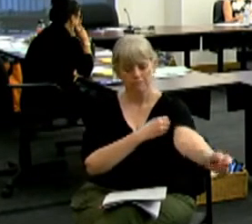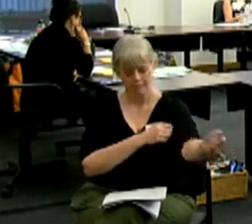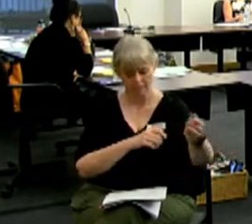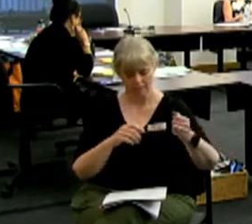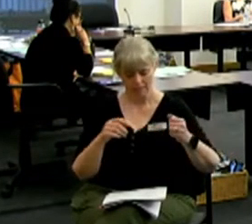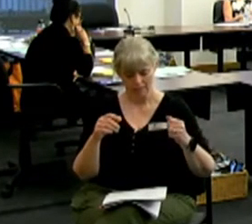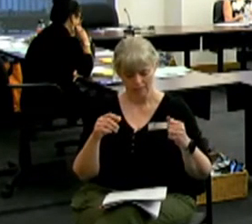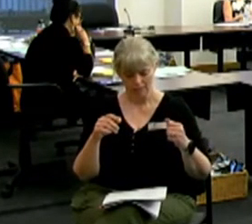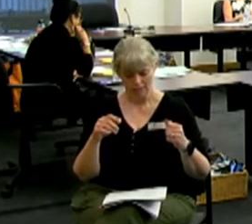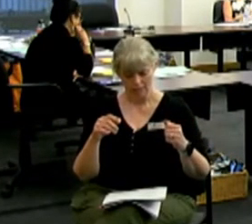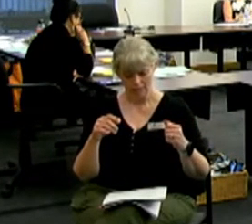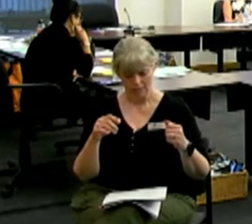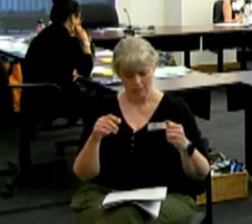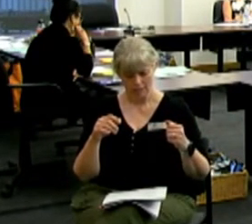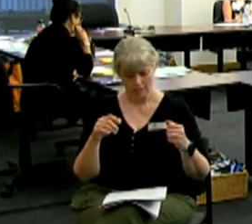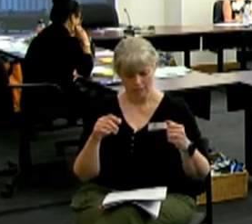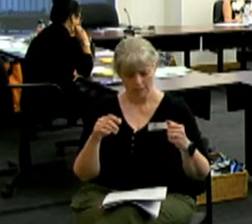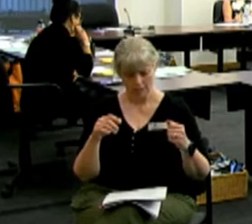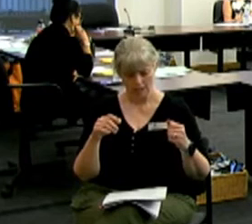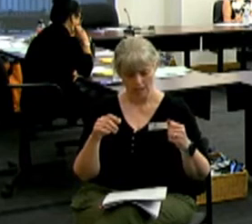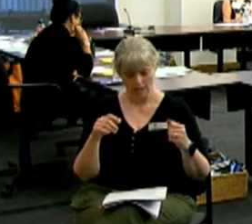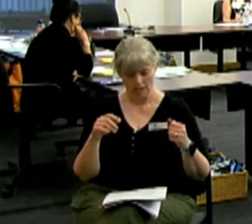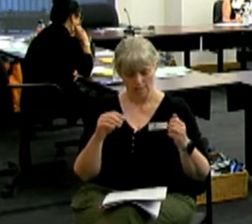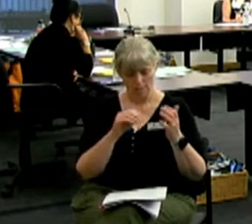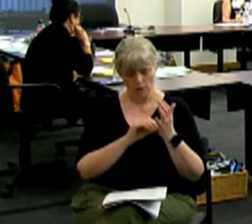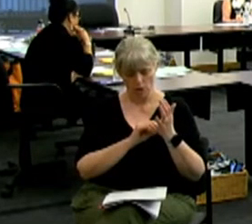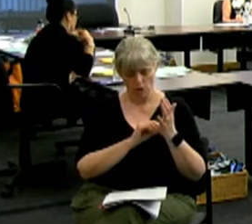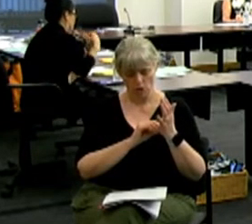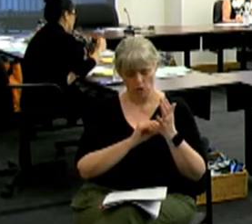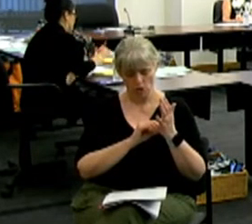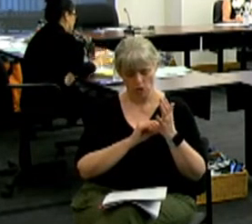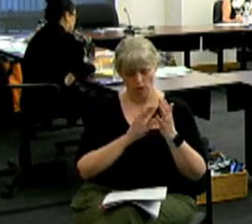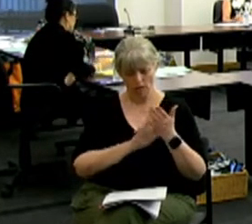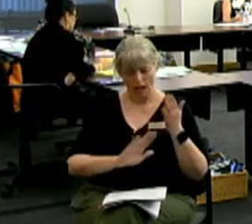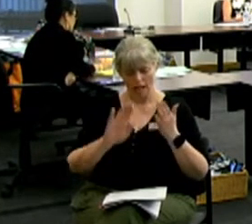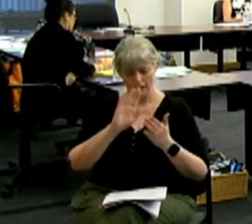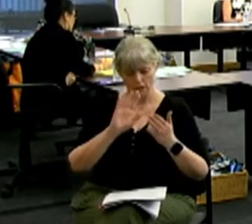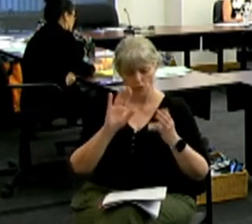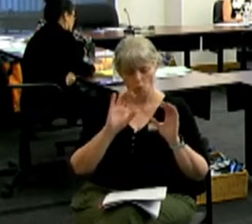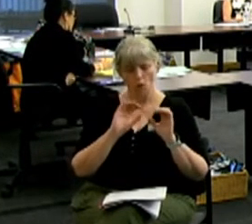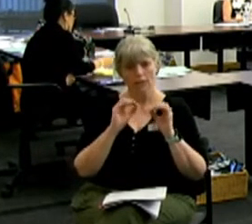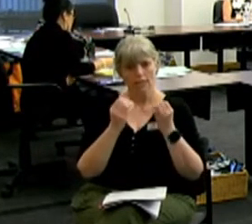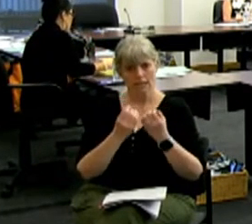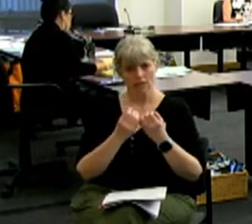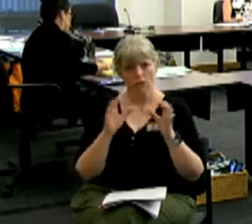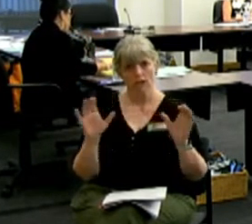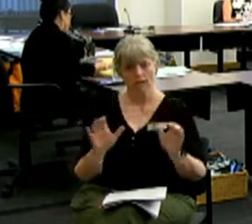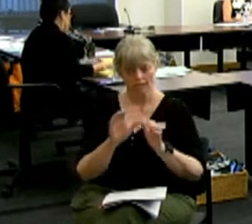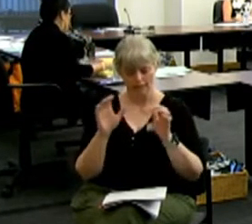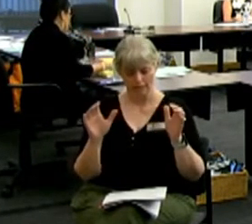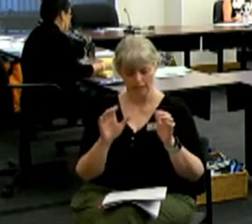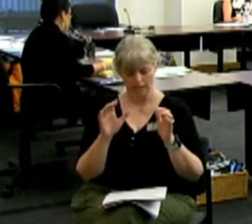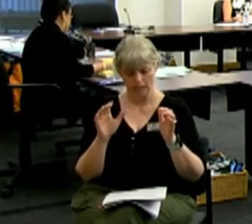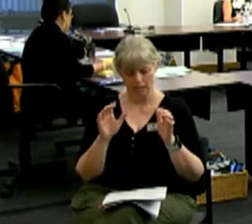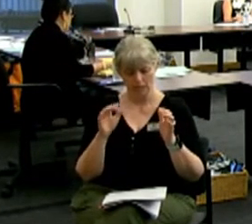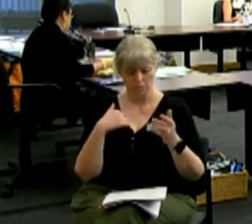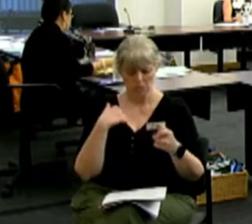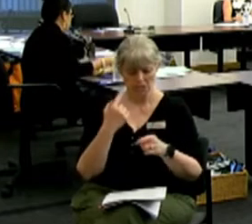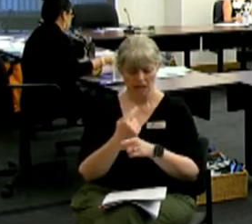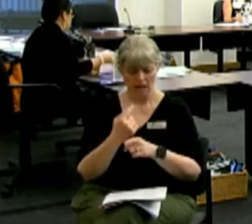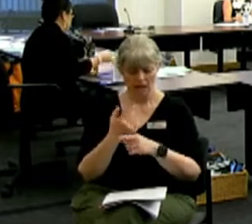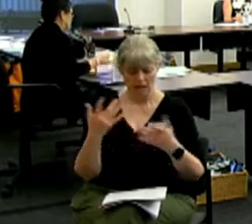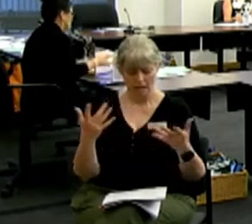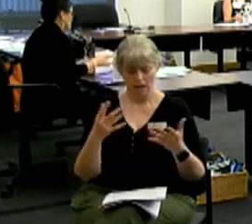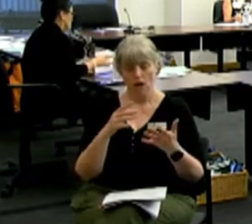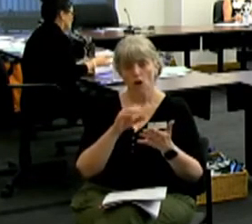board empowers the college to establish college organization and activities, pretty standard there.